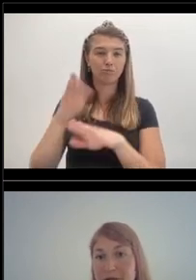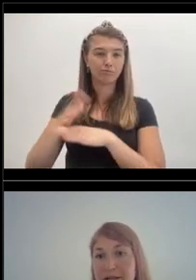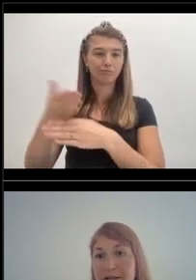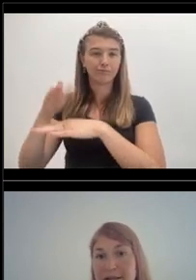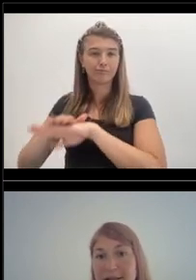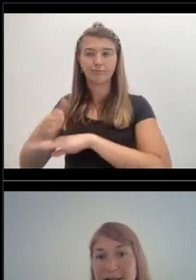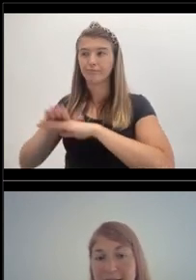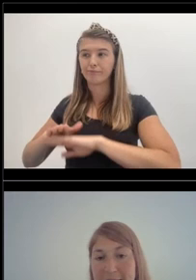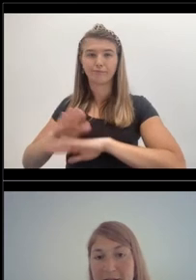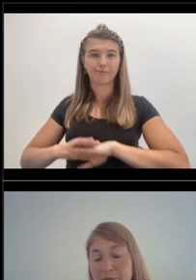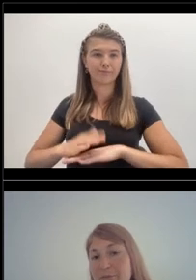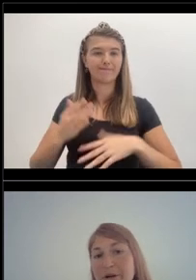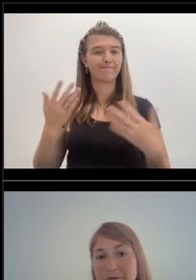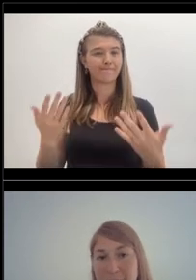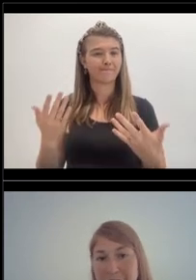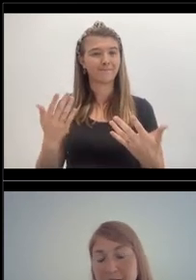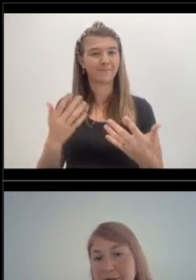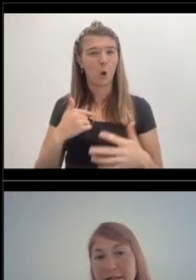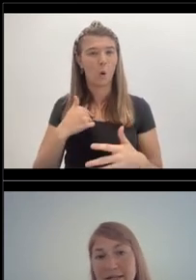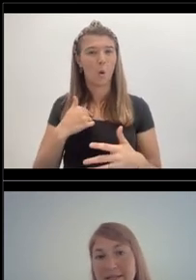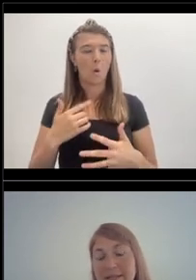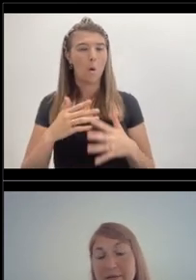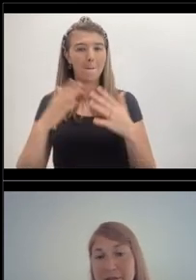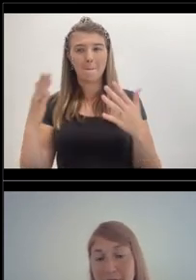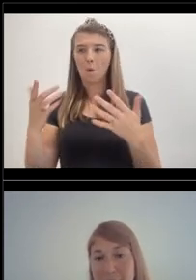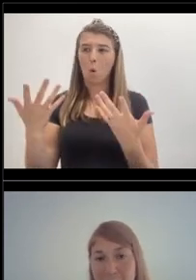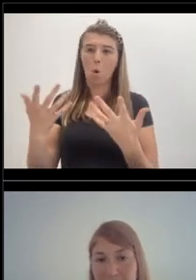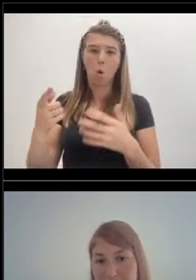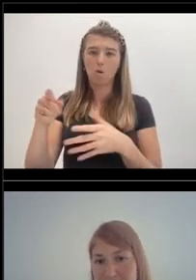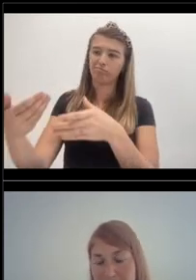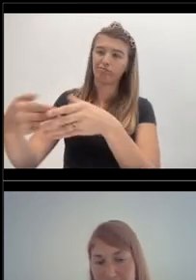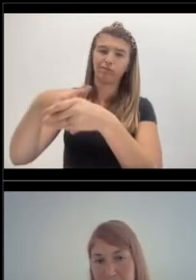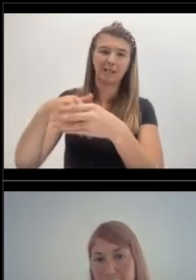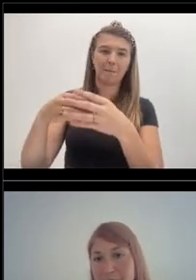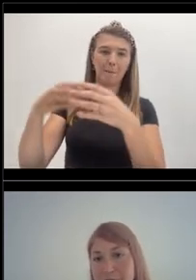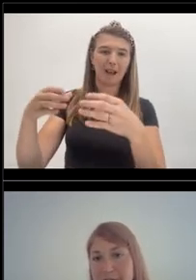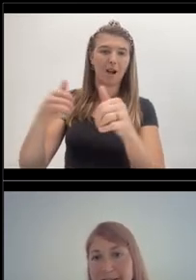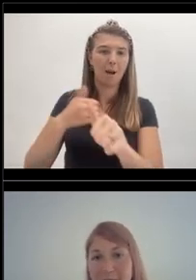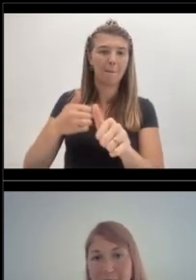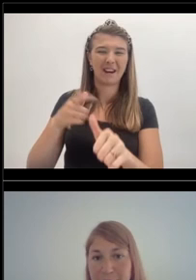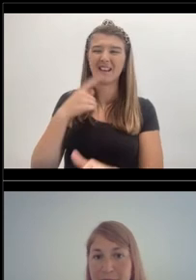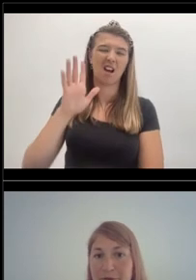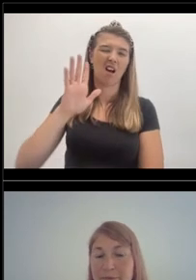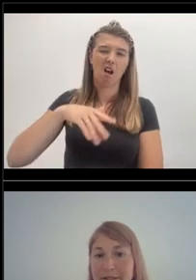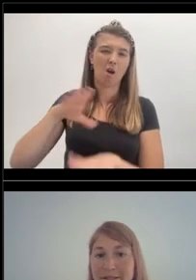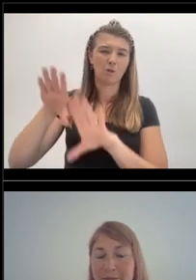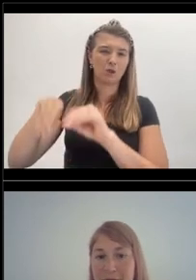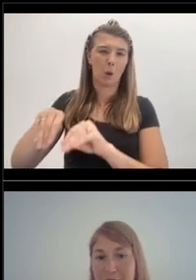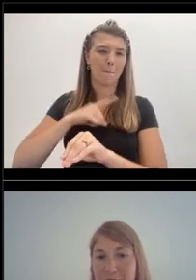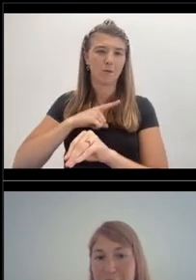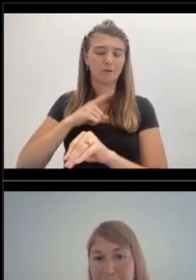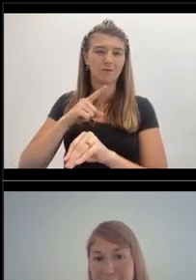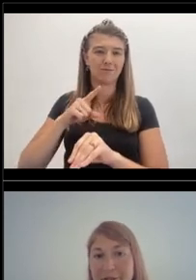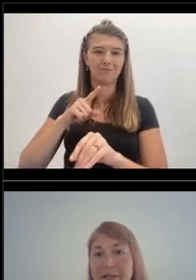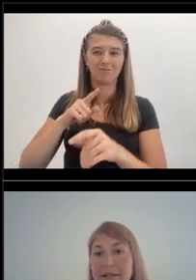anymore, or then it was part of a bigger company, and they said, yeah, we stopped that because it was not commercially viable. We were competing